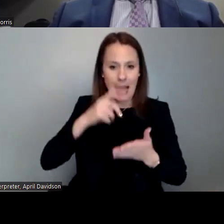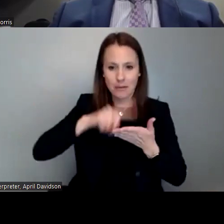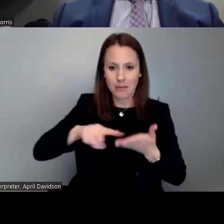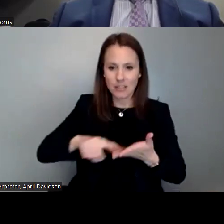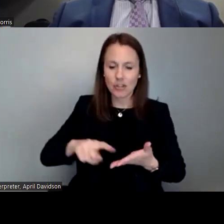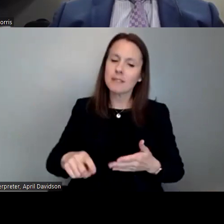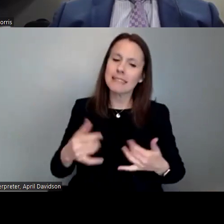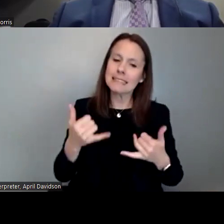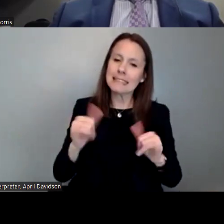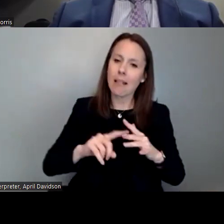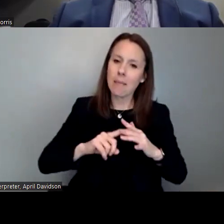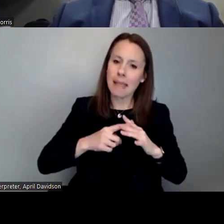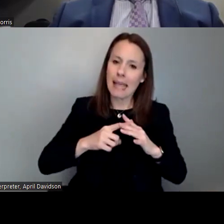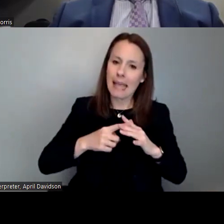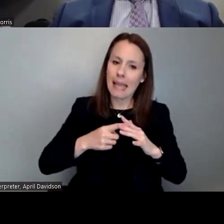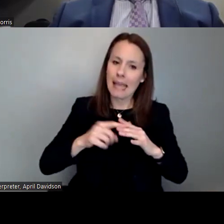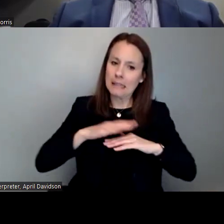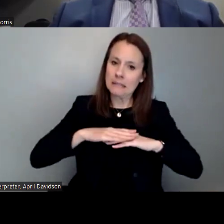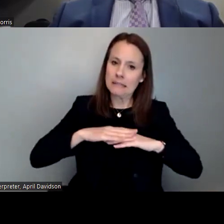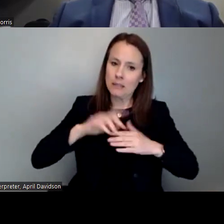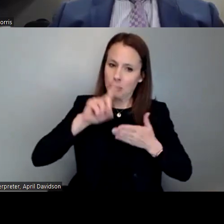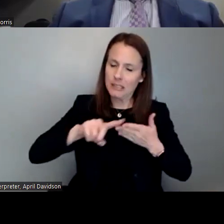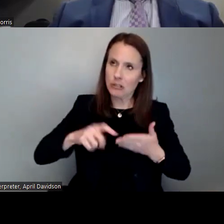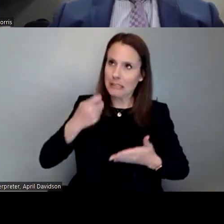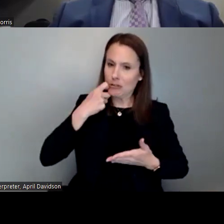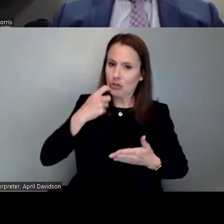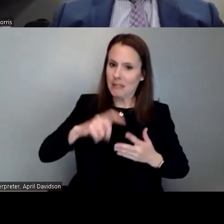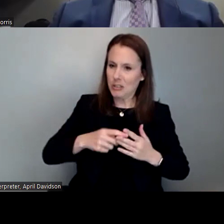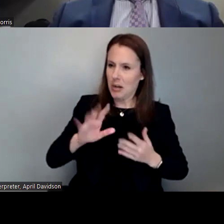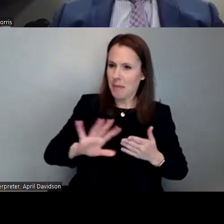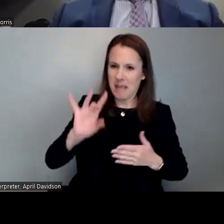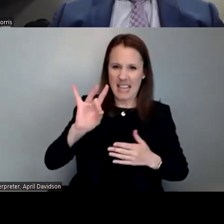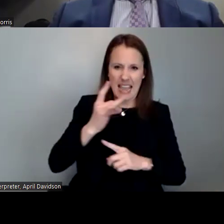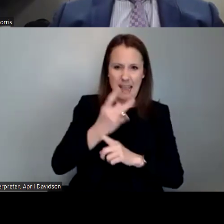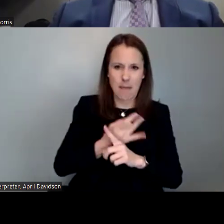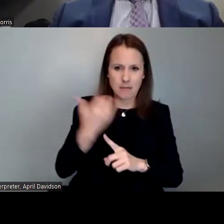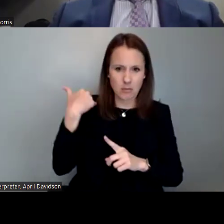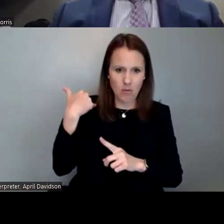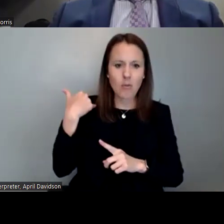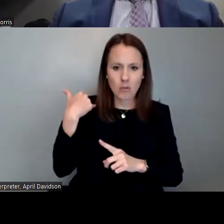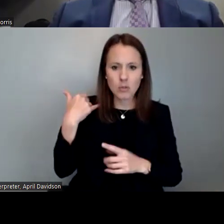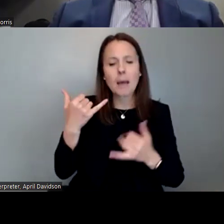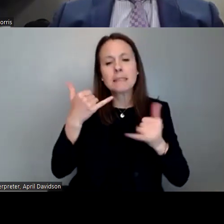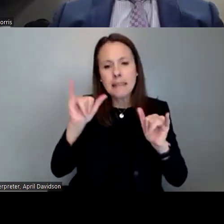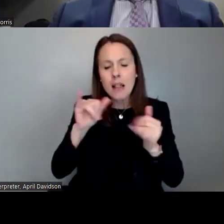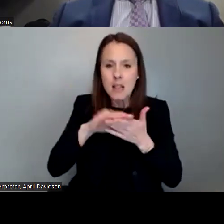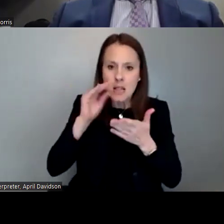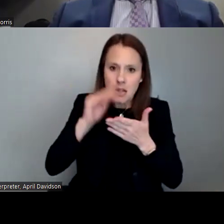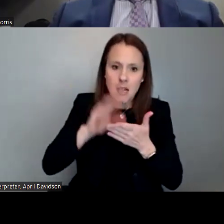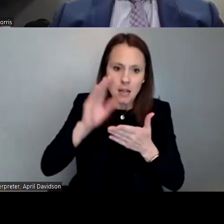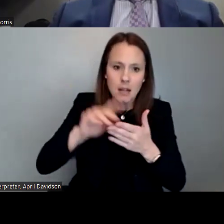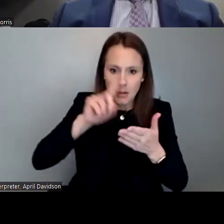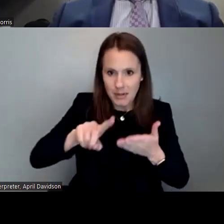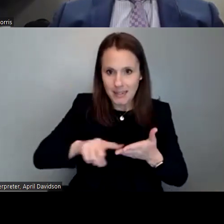in its early stages. I'm only like 8 months into my research, so I'm taking in a lot of stuff. So anybody who's